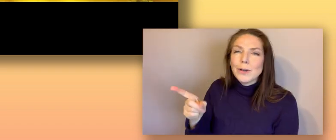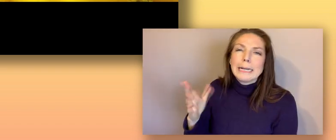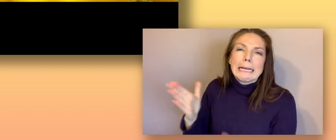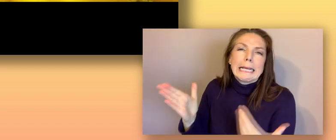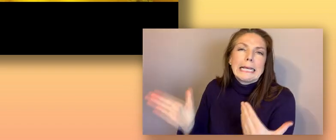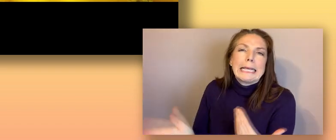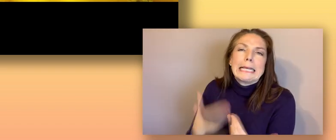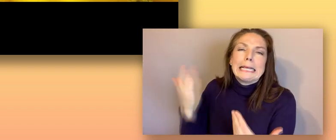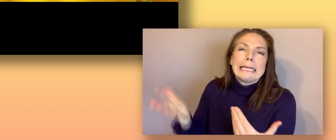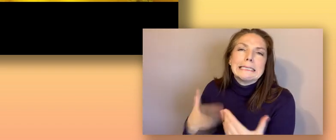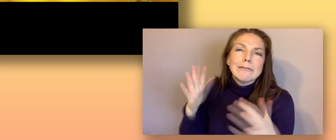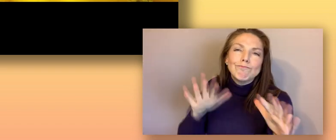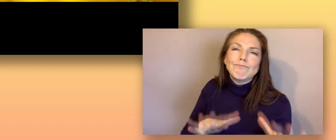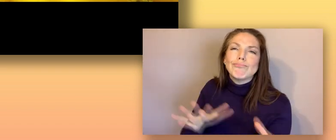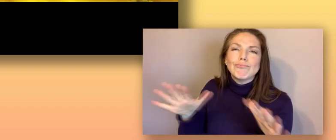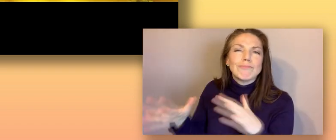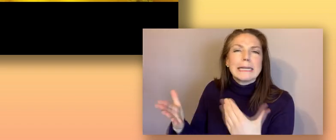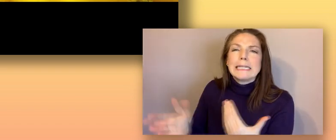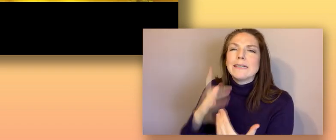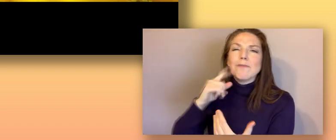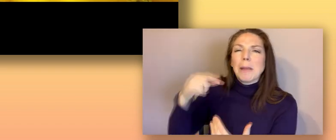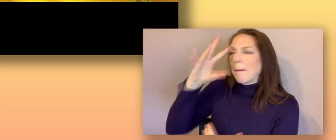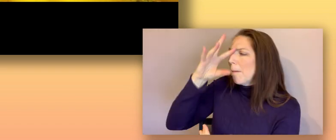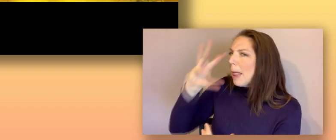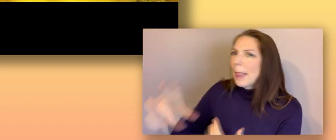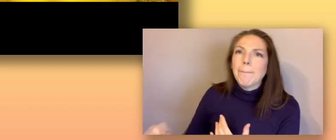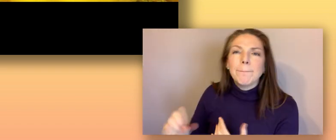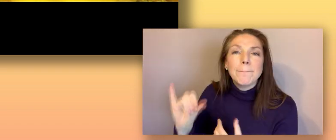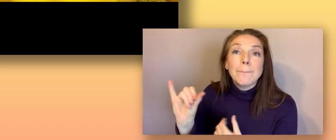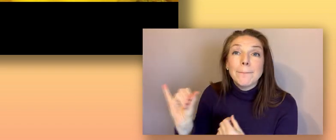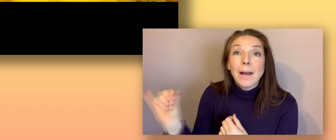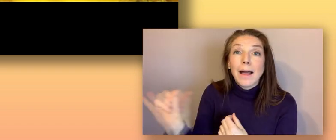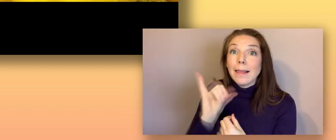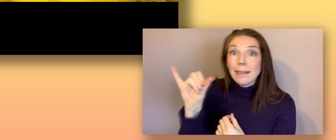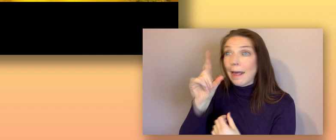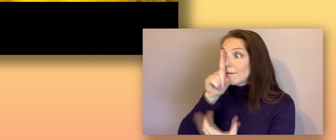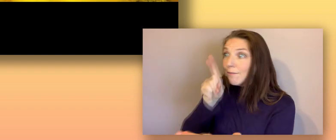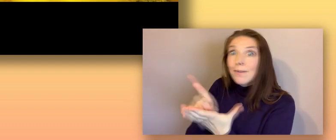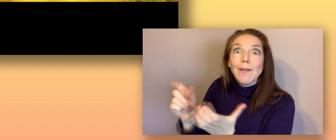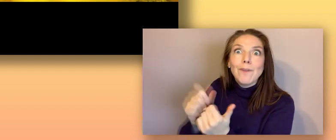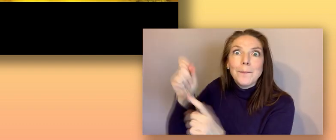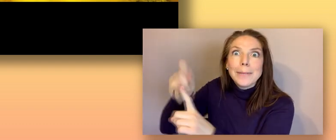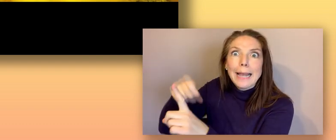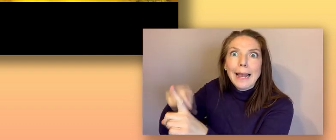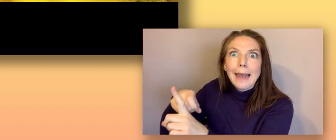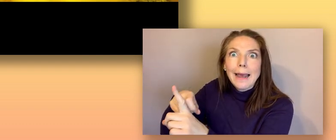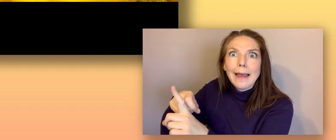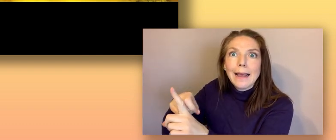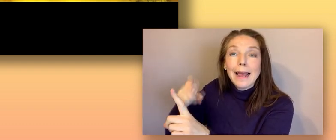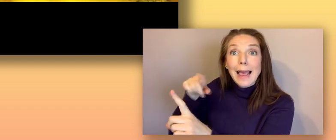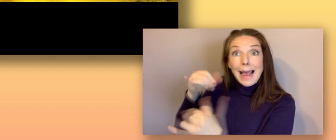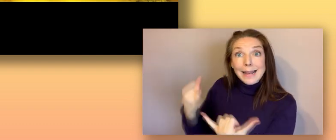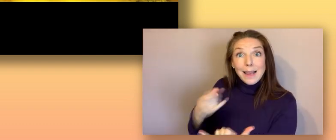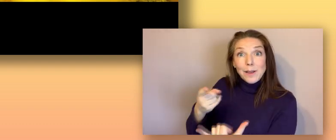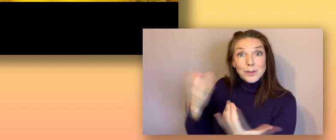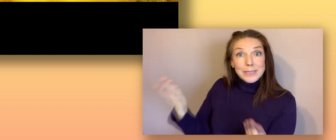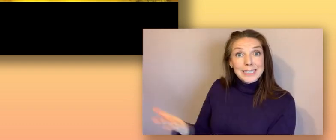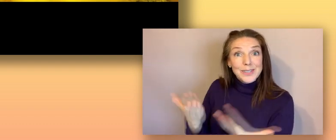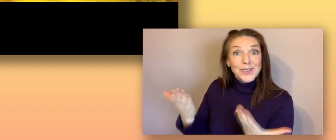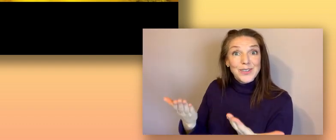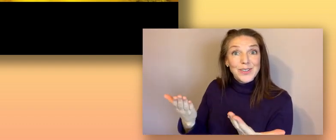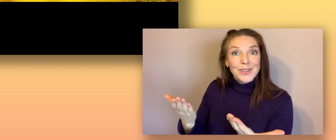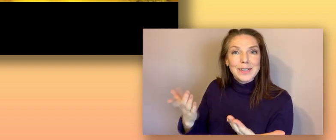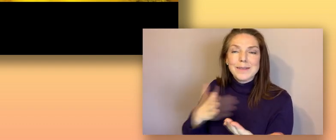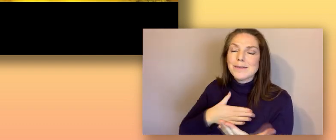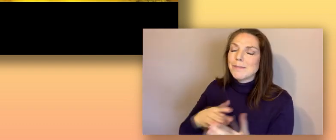easy peasy to adore. It was just like having a crush on a banana. And now you're here with me,